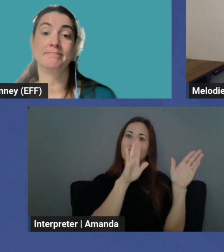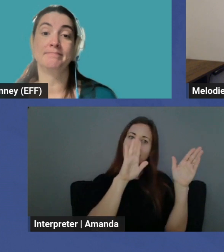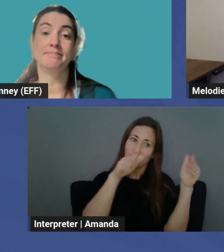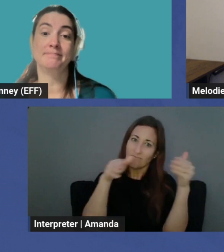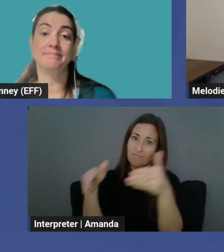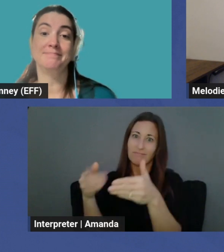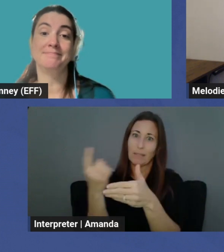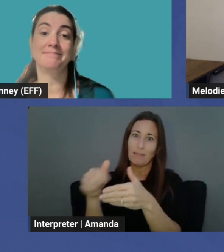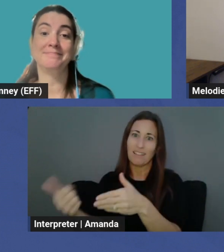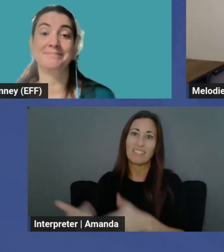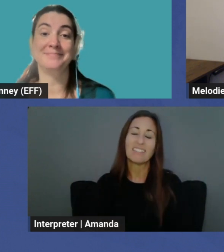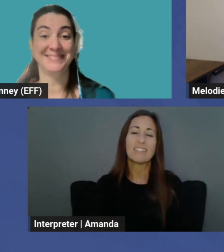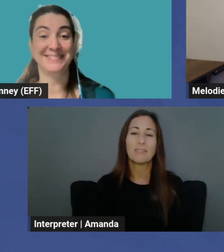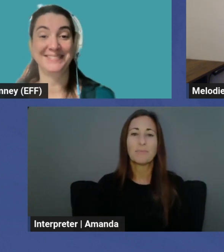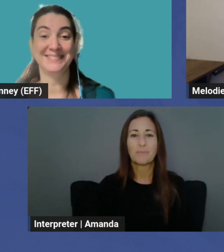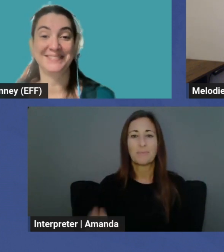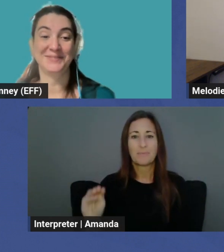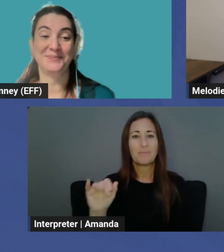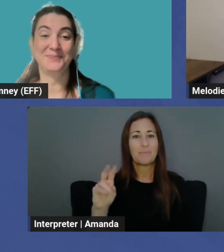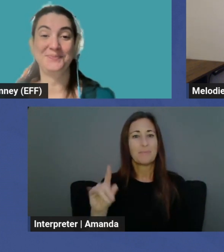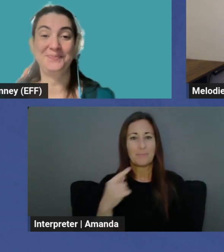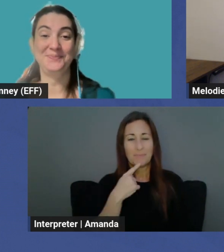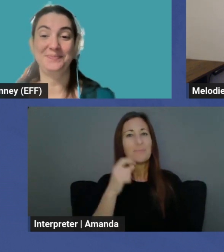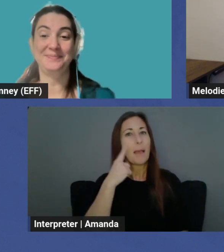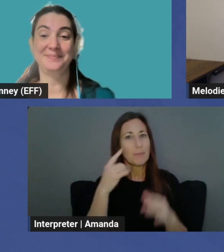Absolutely. Thank you for all of that.